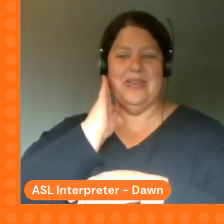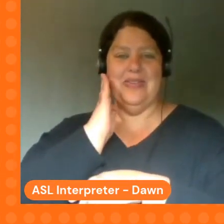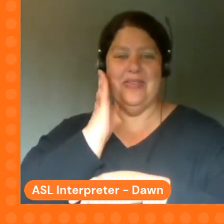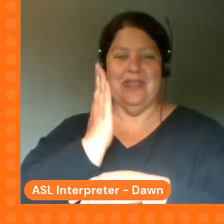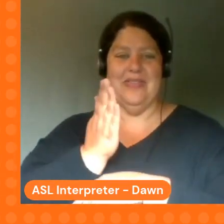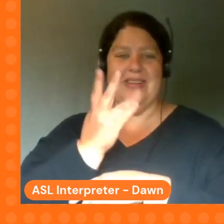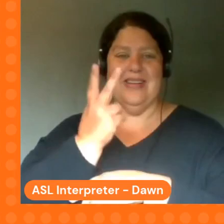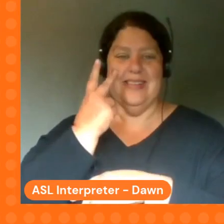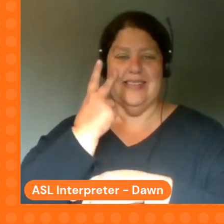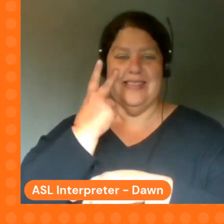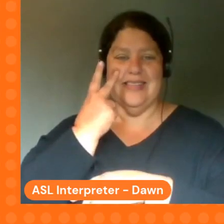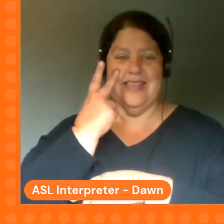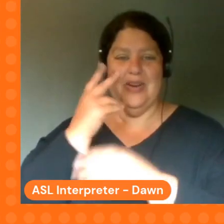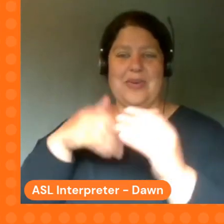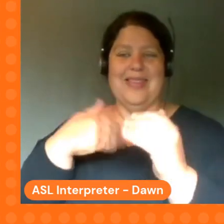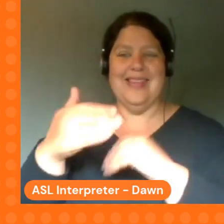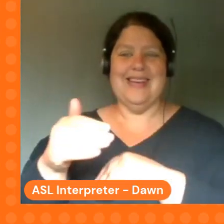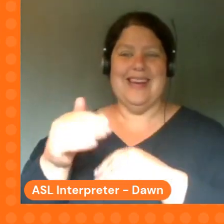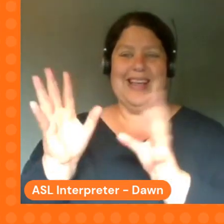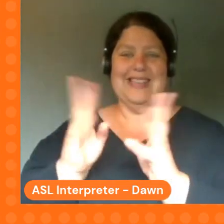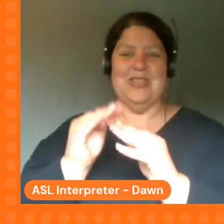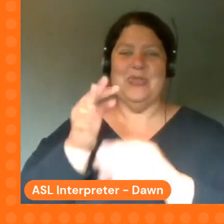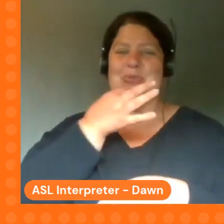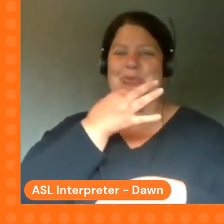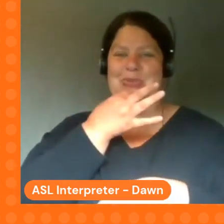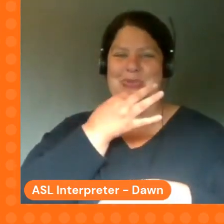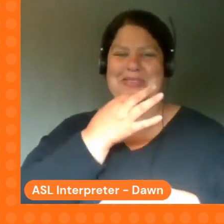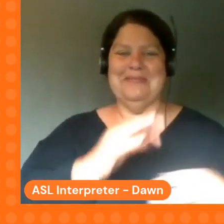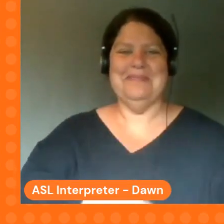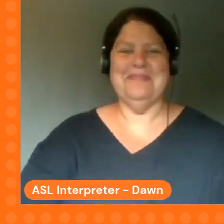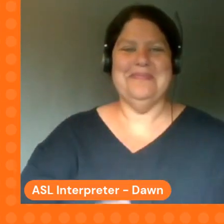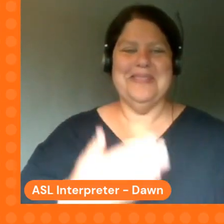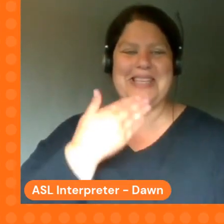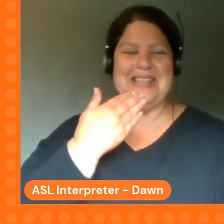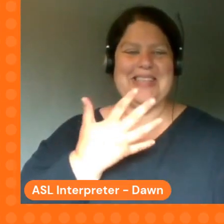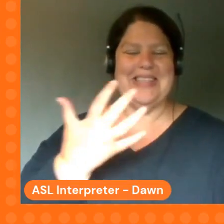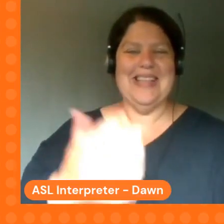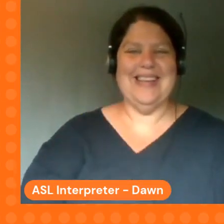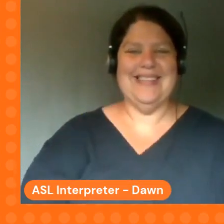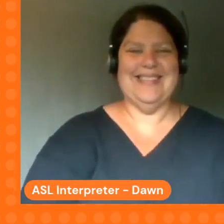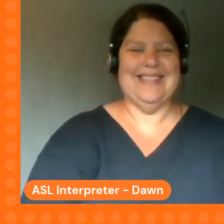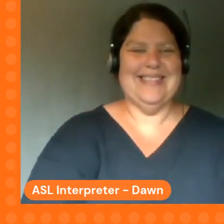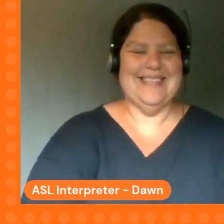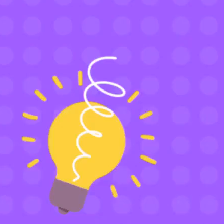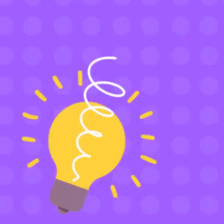you at the other sessions soon. Thanks a lot. Thank you, everyone.